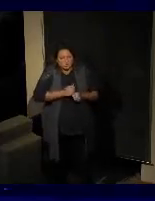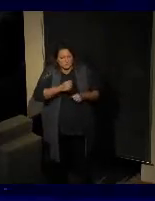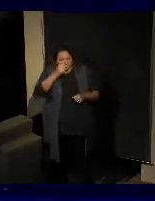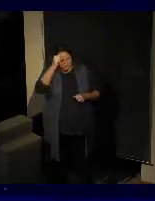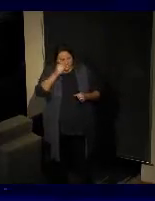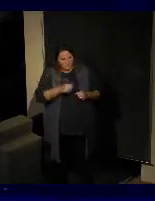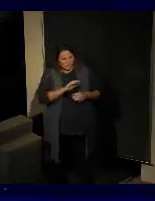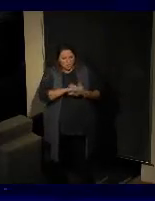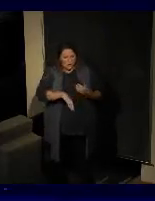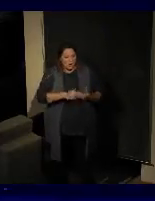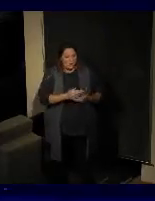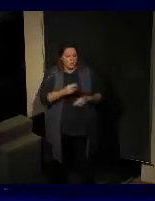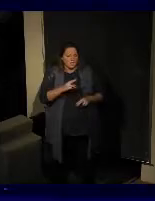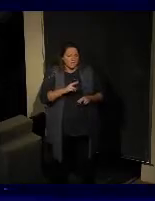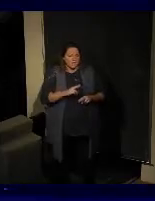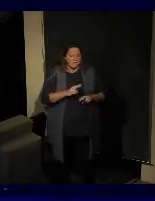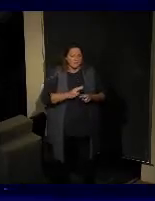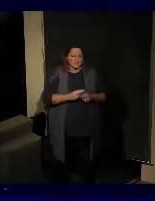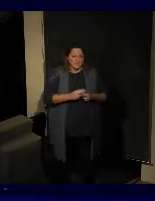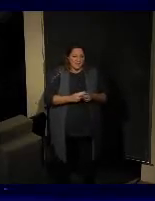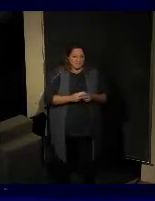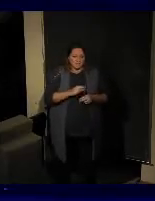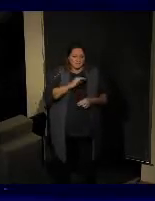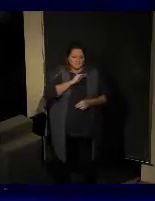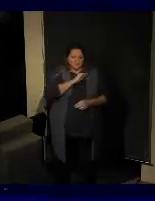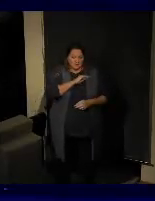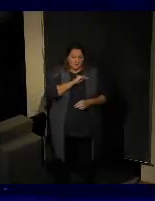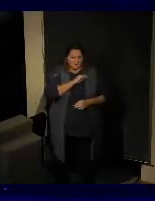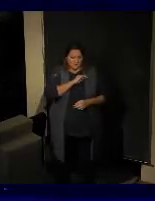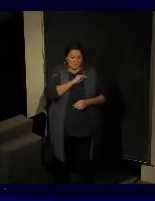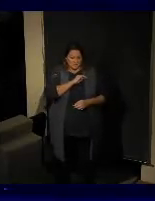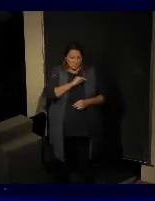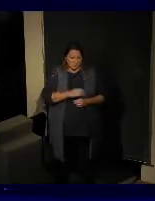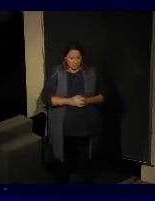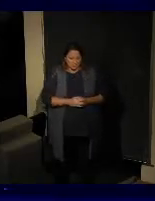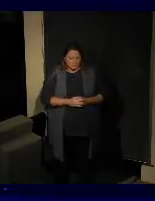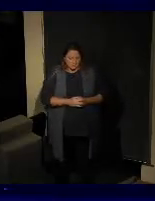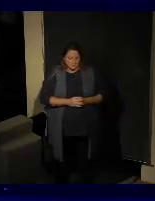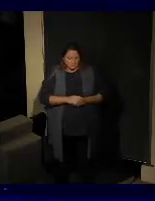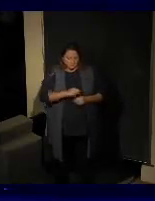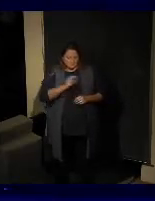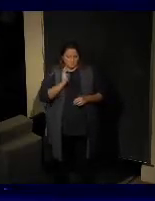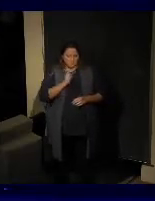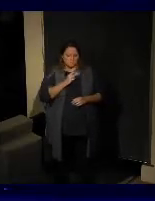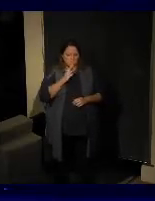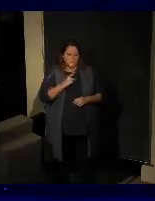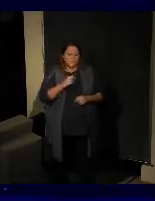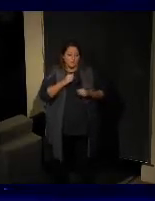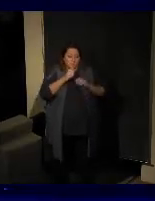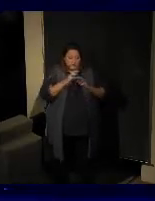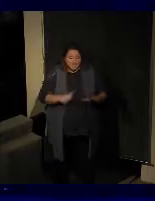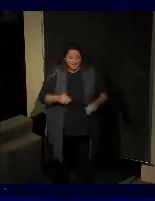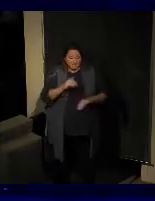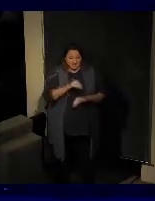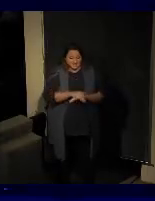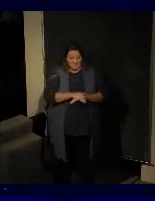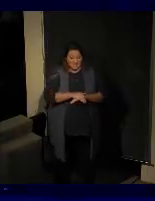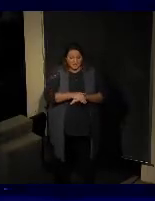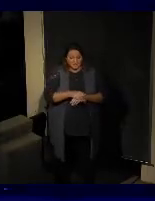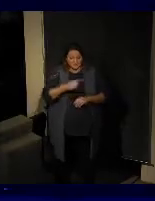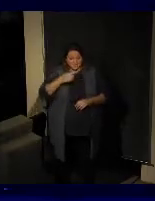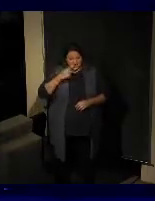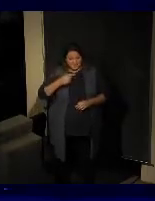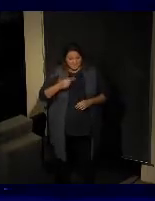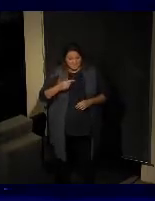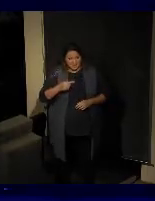and the ministries, the missionaries, but we're so very blessed tonight to be able to stand in front of the congregation and say that that's the